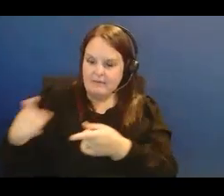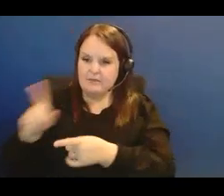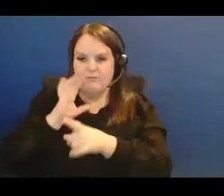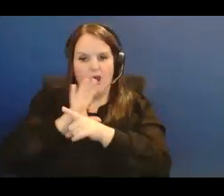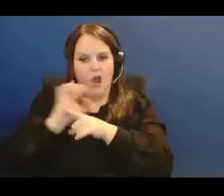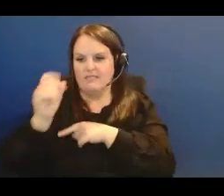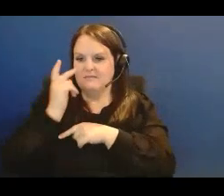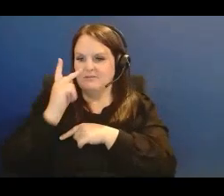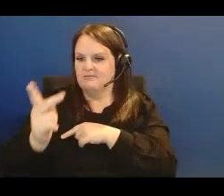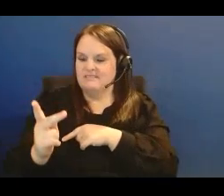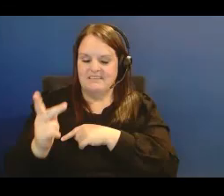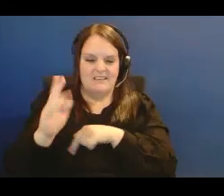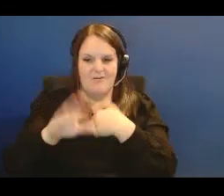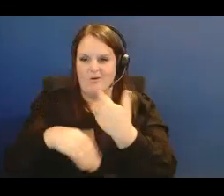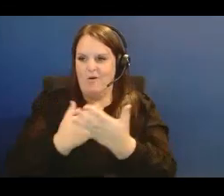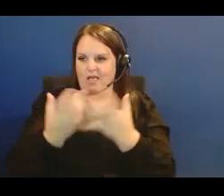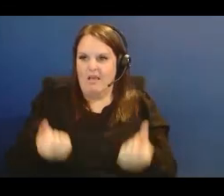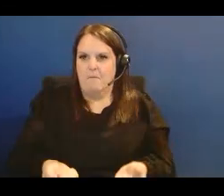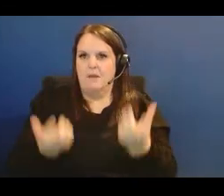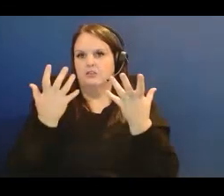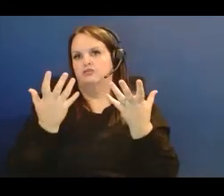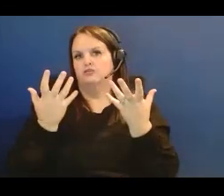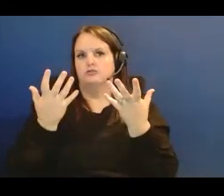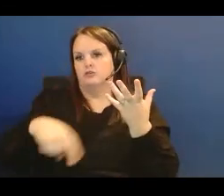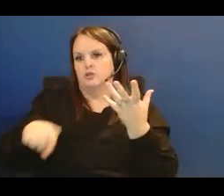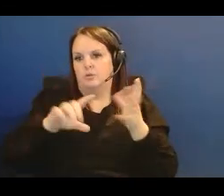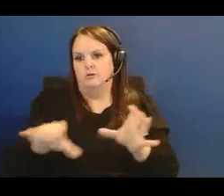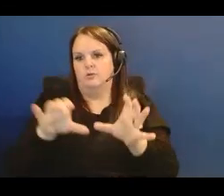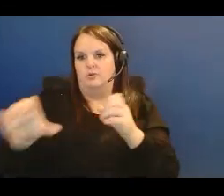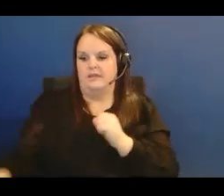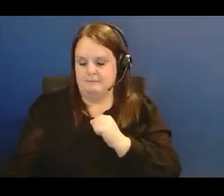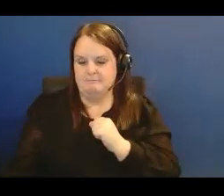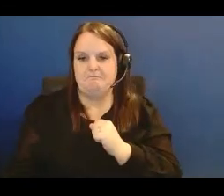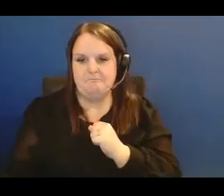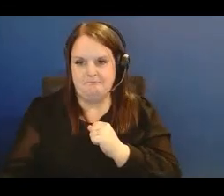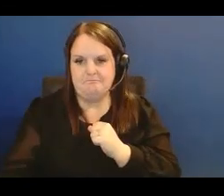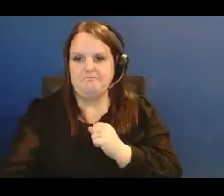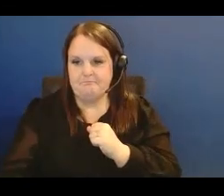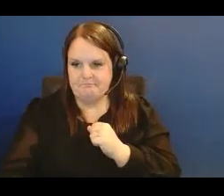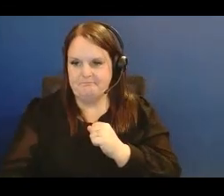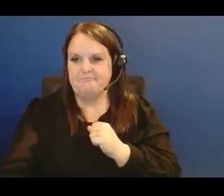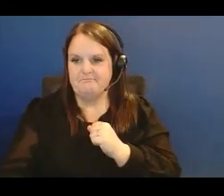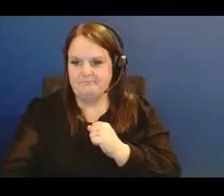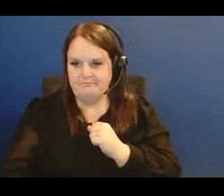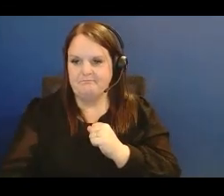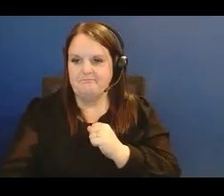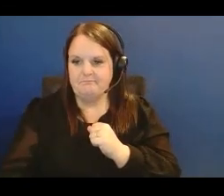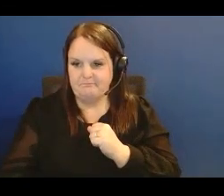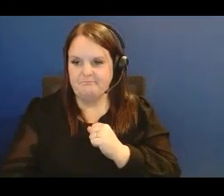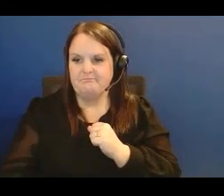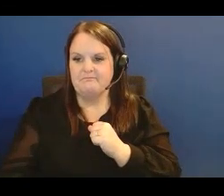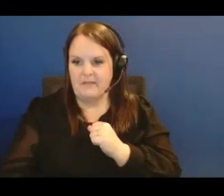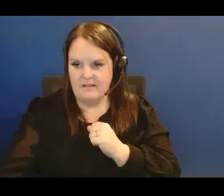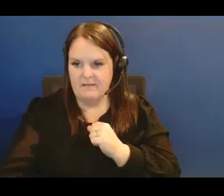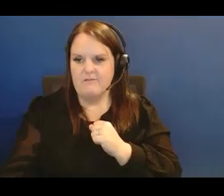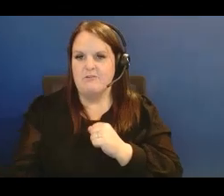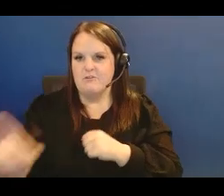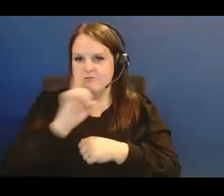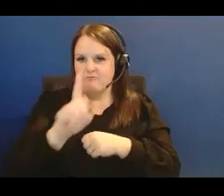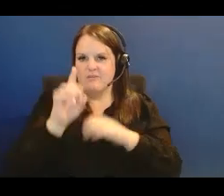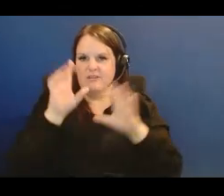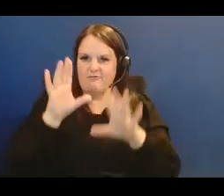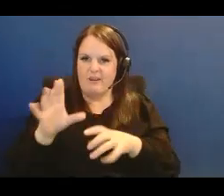to see how much you all do, and just really grateful and supportive of all the work coming out of